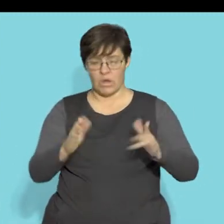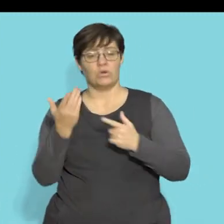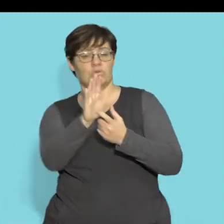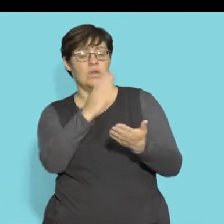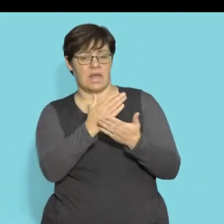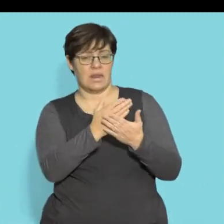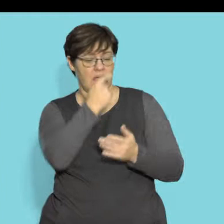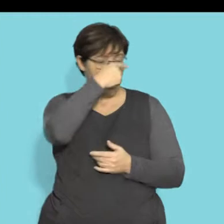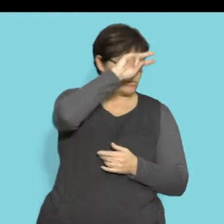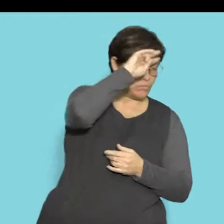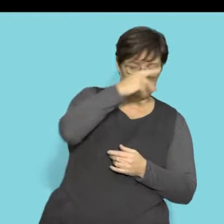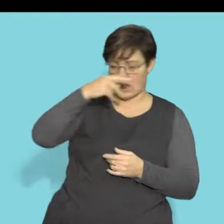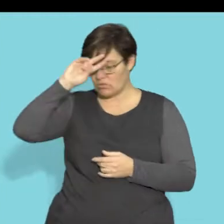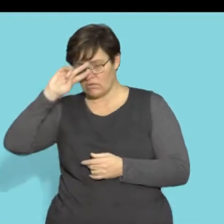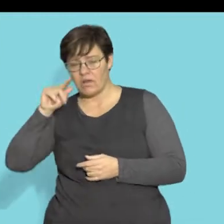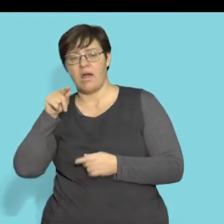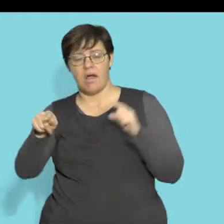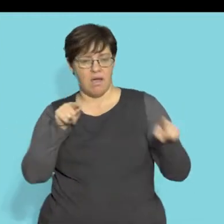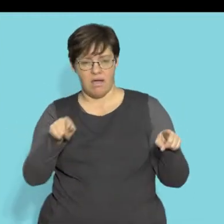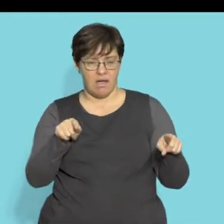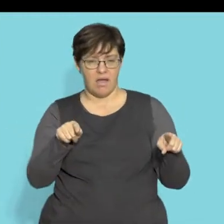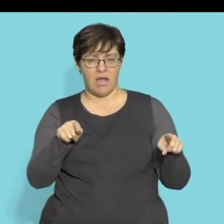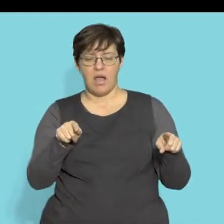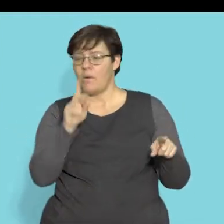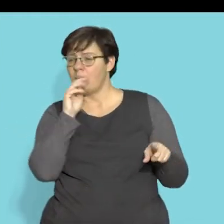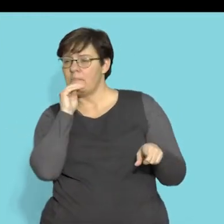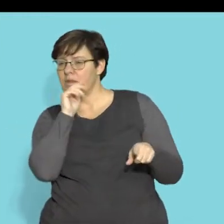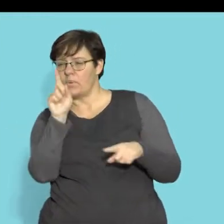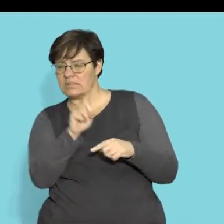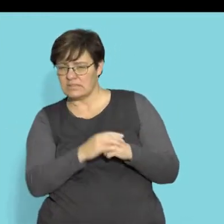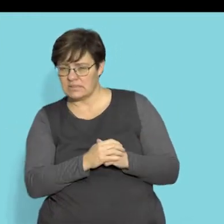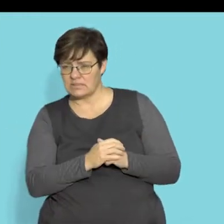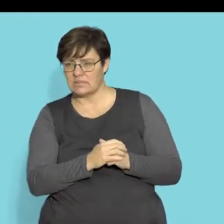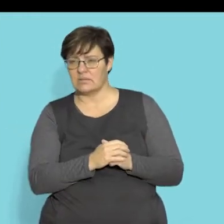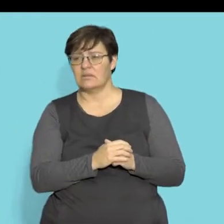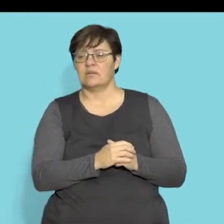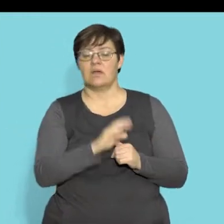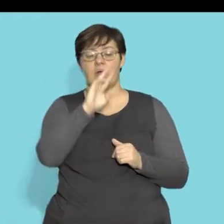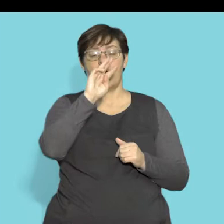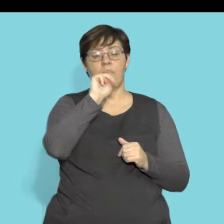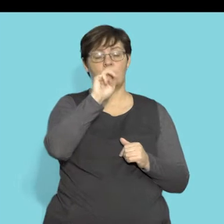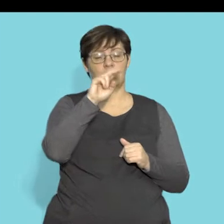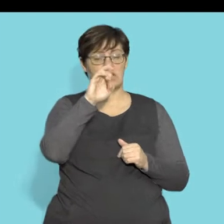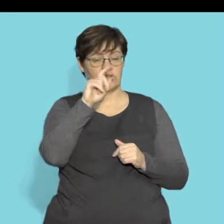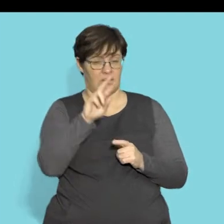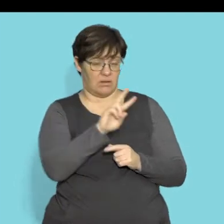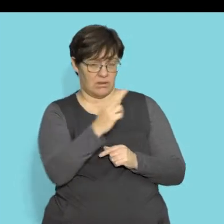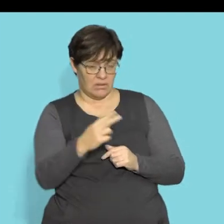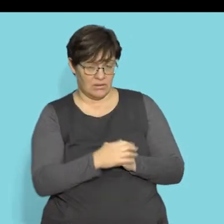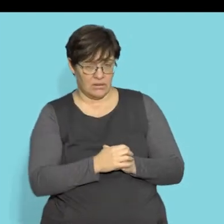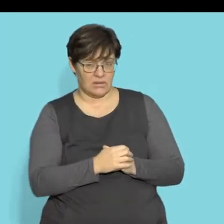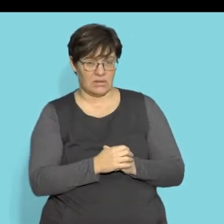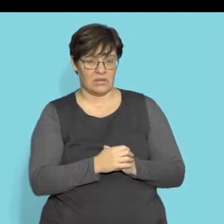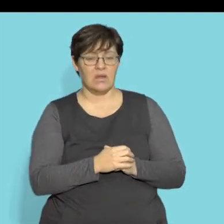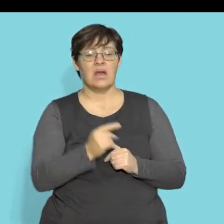able to interpret the Punnett square in a dihybrid cross. The concept of mutations such as